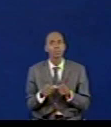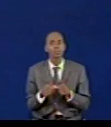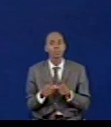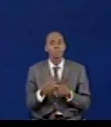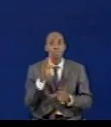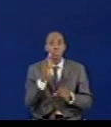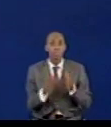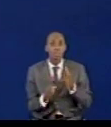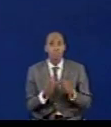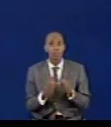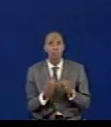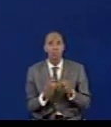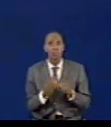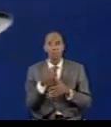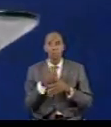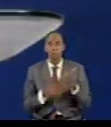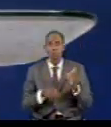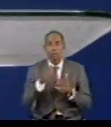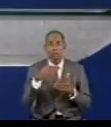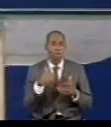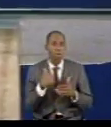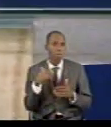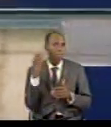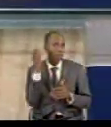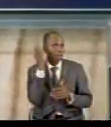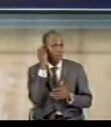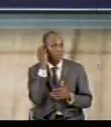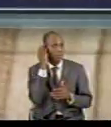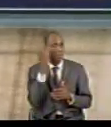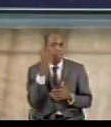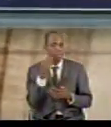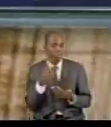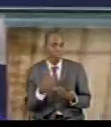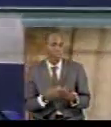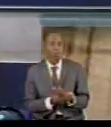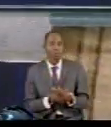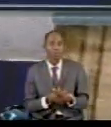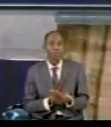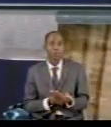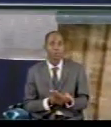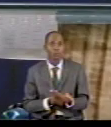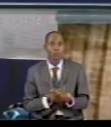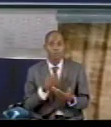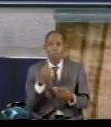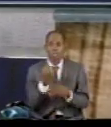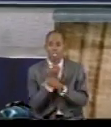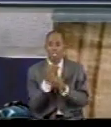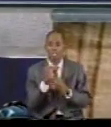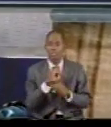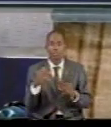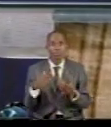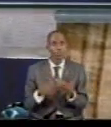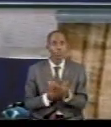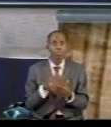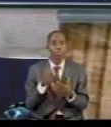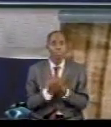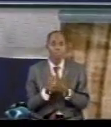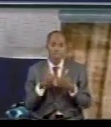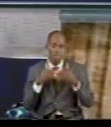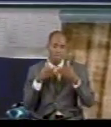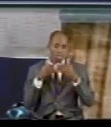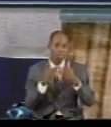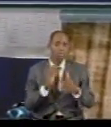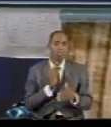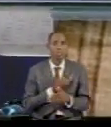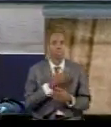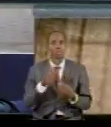if what you have heard, the gospel, the saving gospel that leads us to